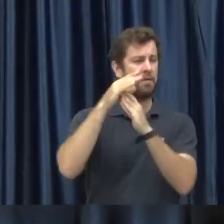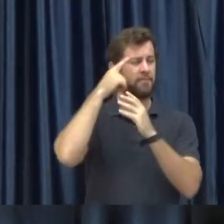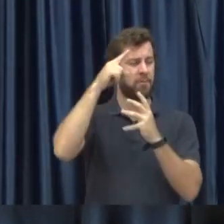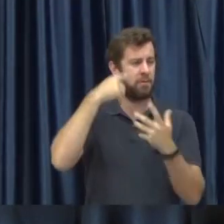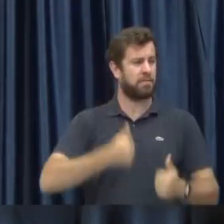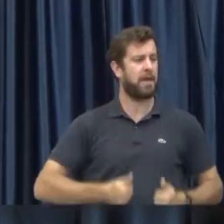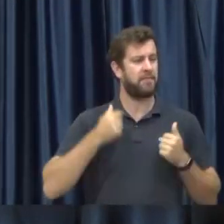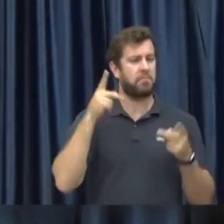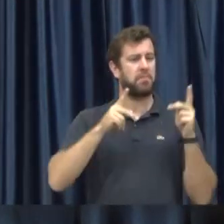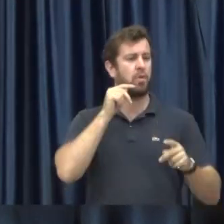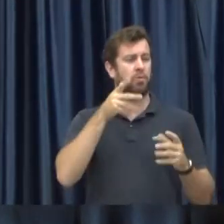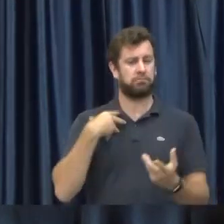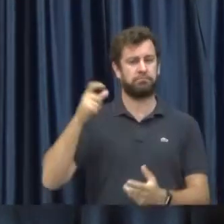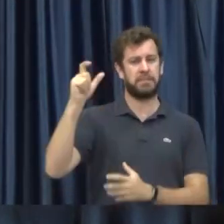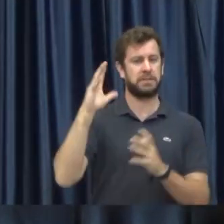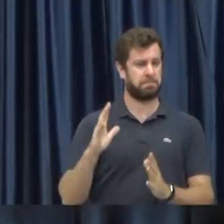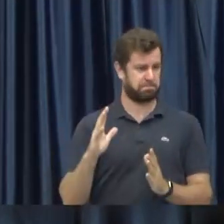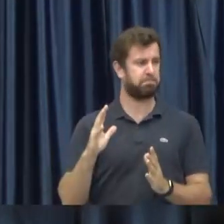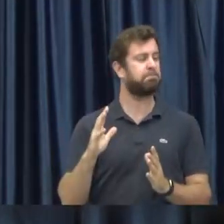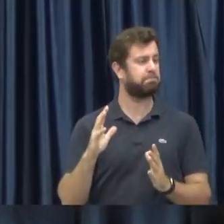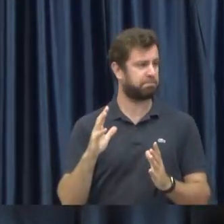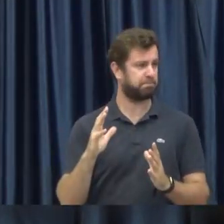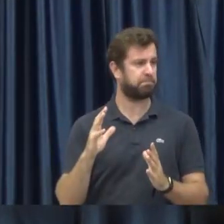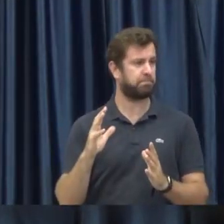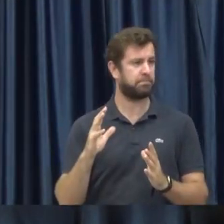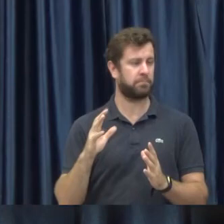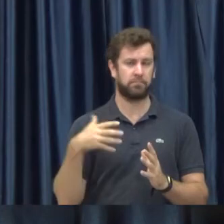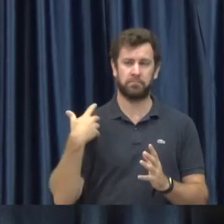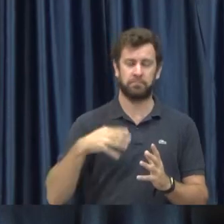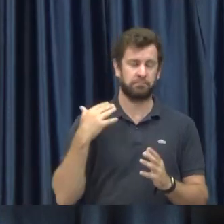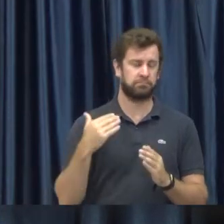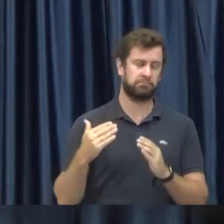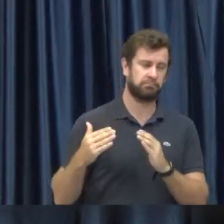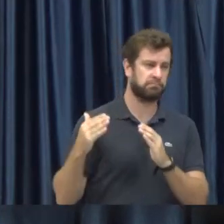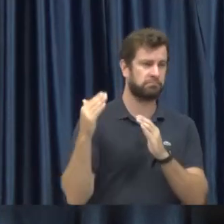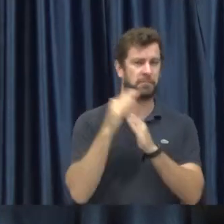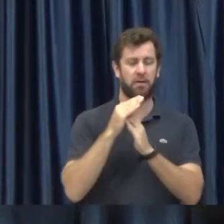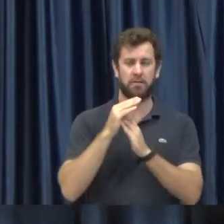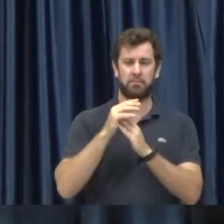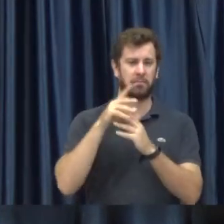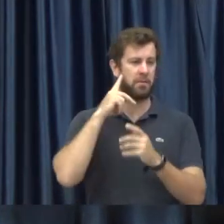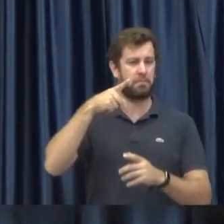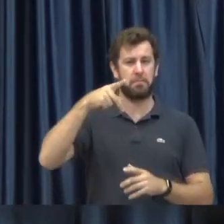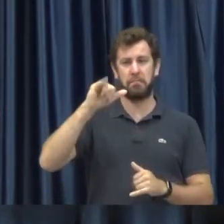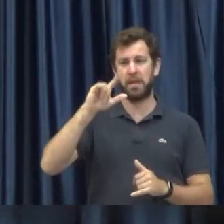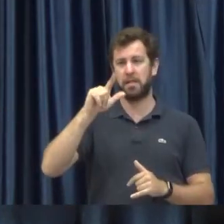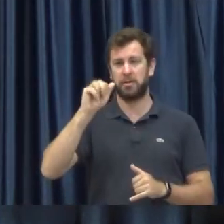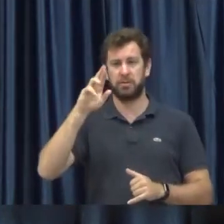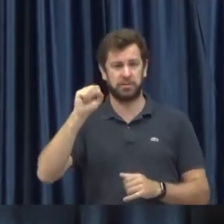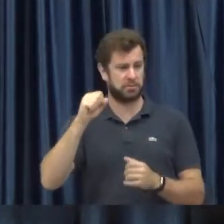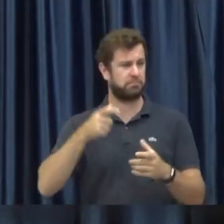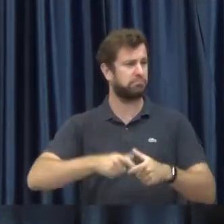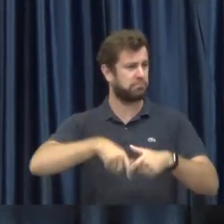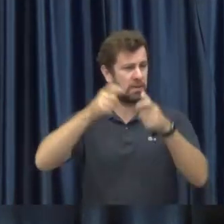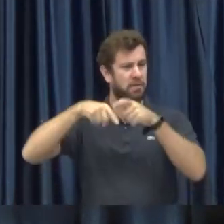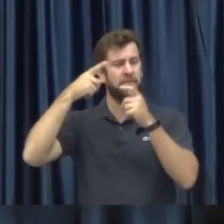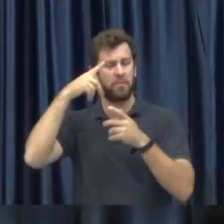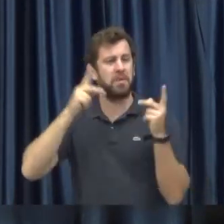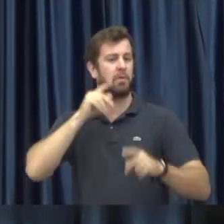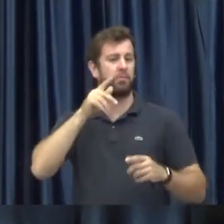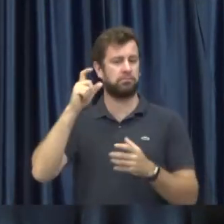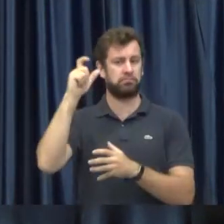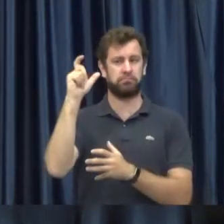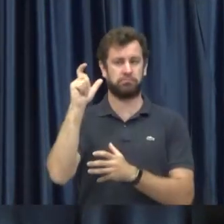Hajj combines all of the great pillars or activities of Islam. In the Hajj, there is